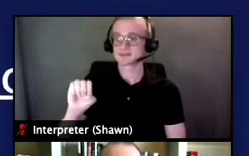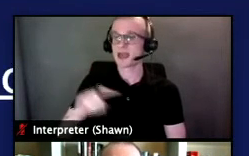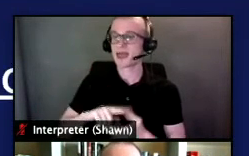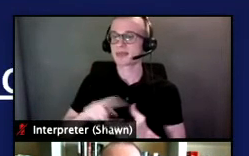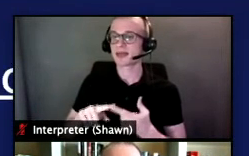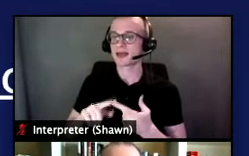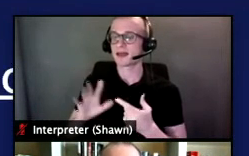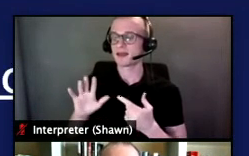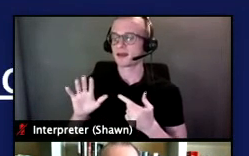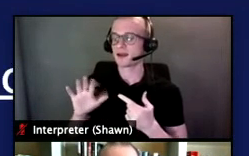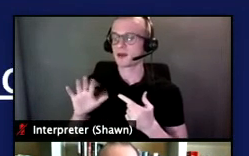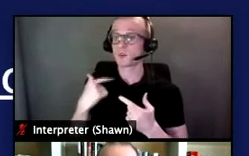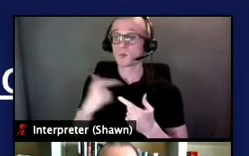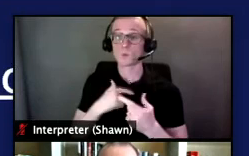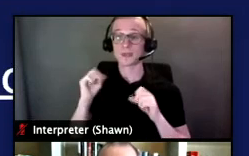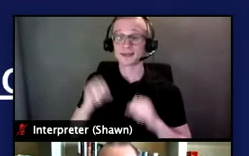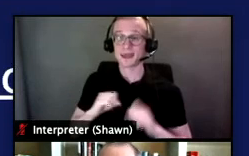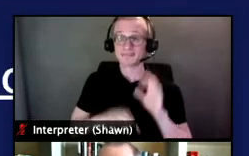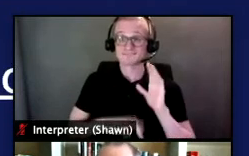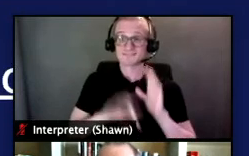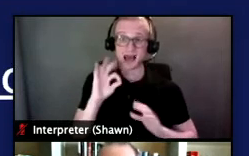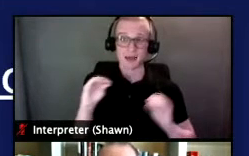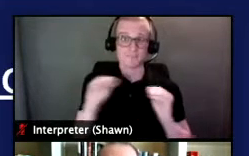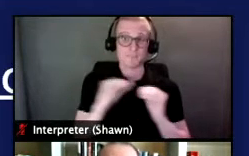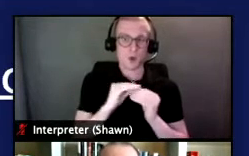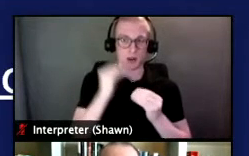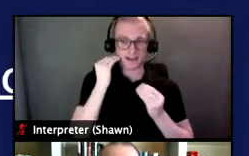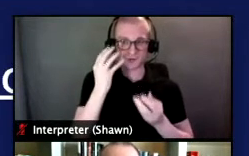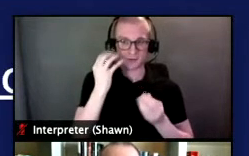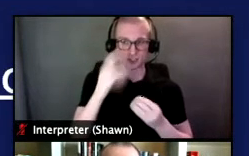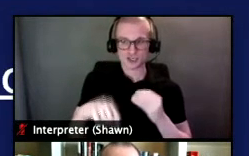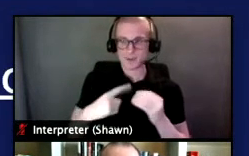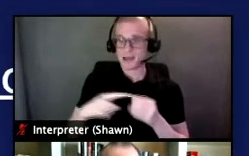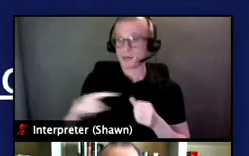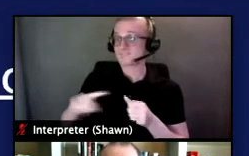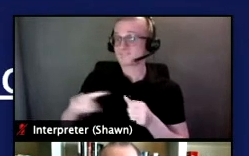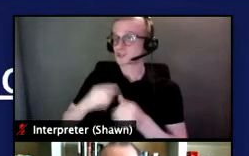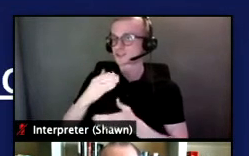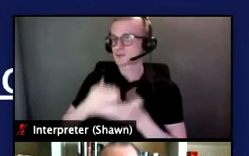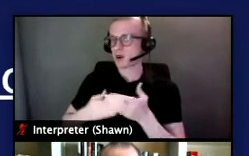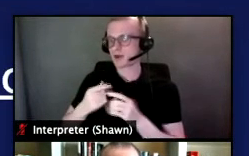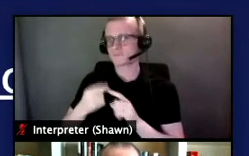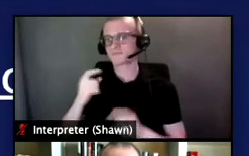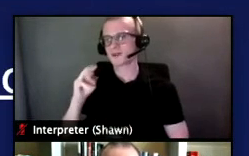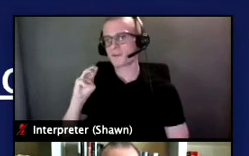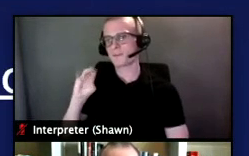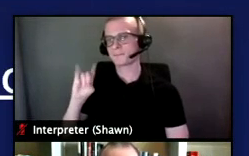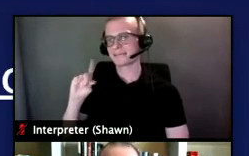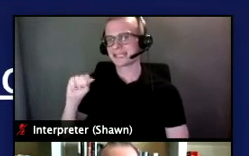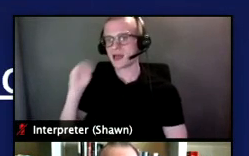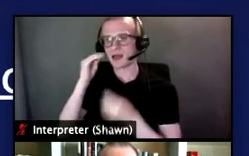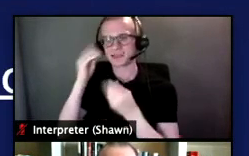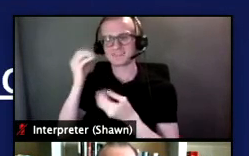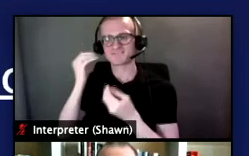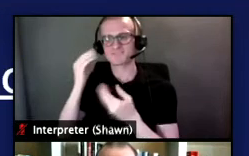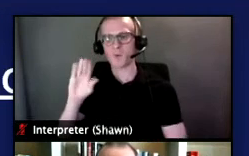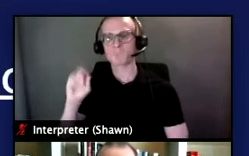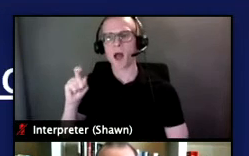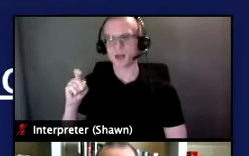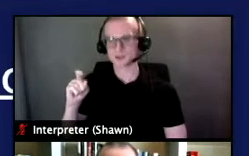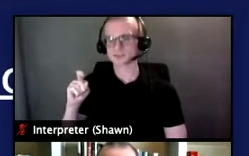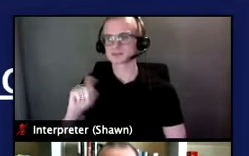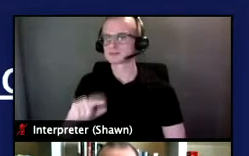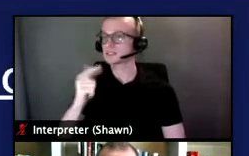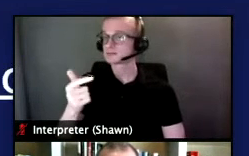some greater detail on the first two part of your question from the media info box, but I think Dr. France, if you want to take the piece about